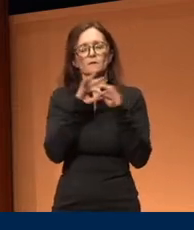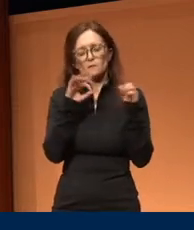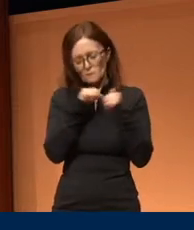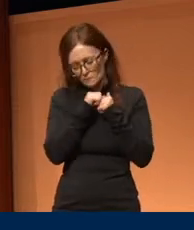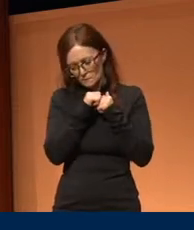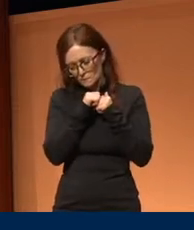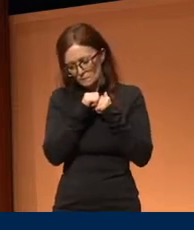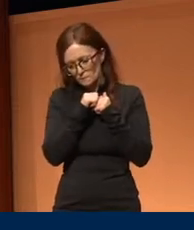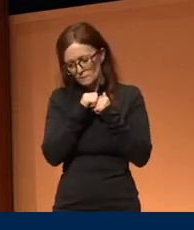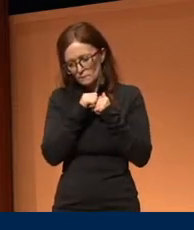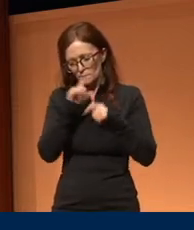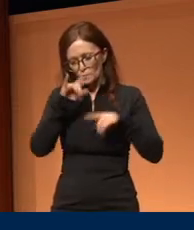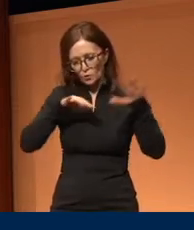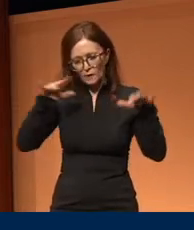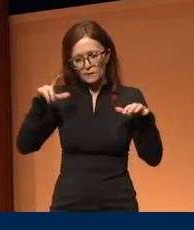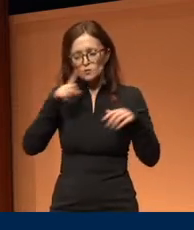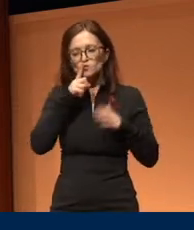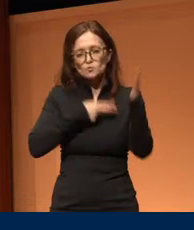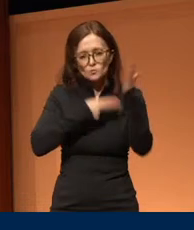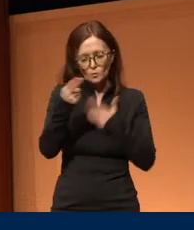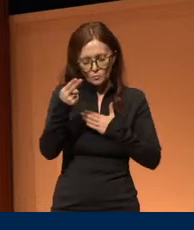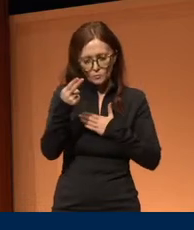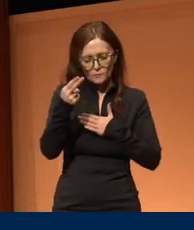a plurality of truths.